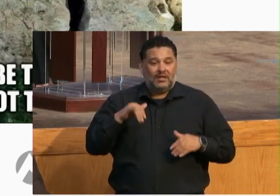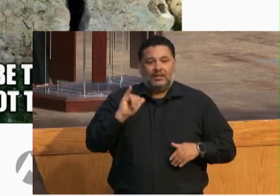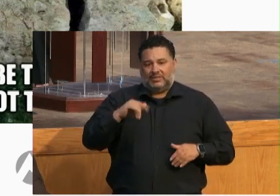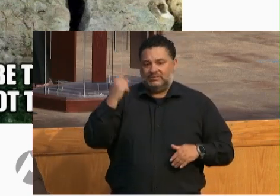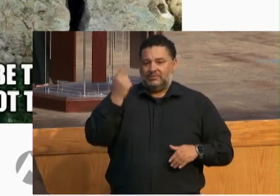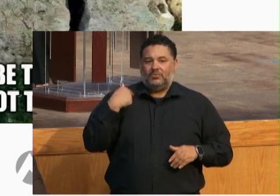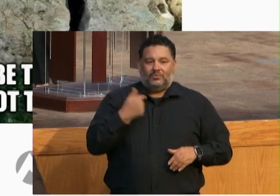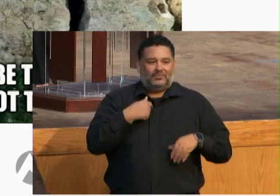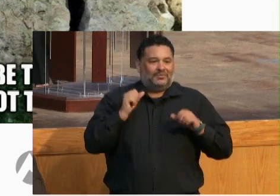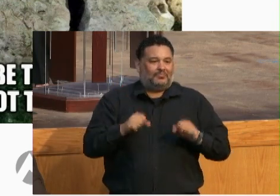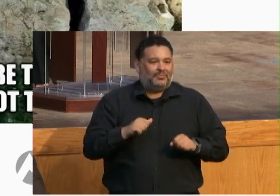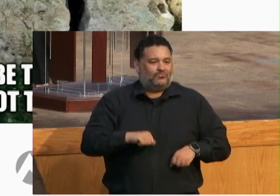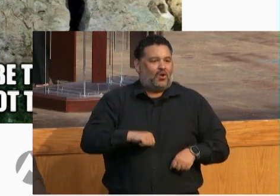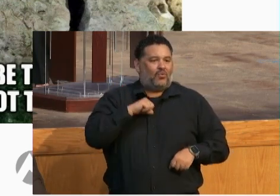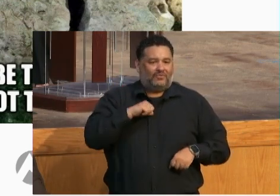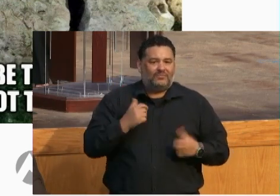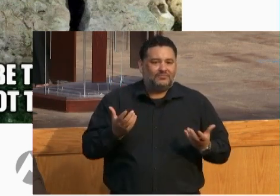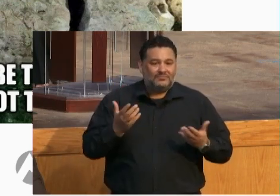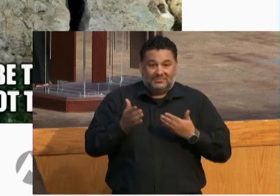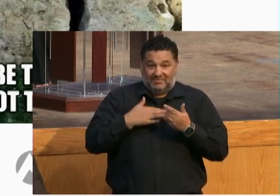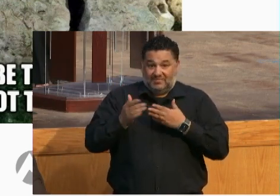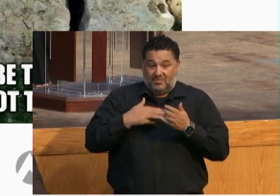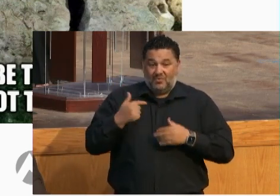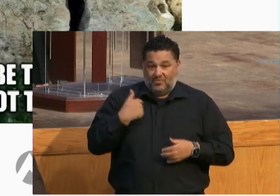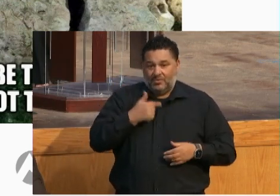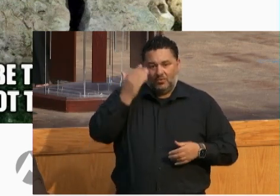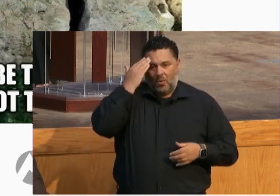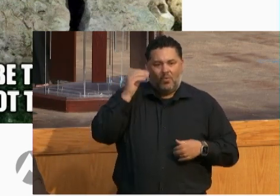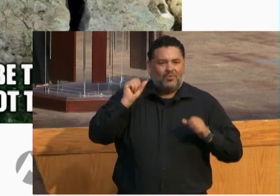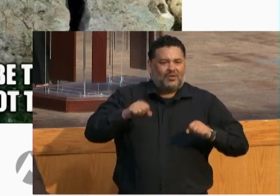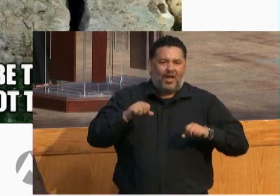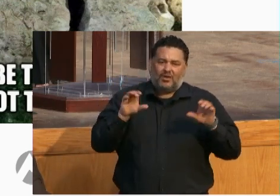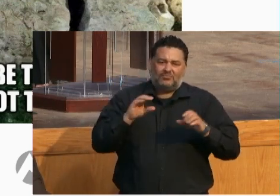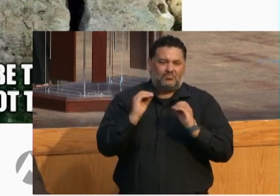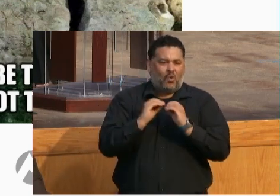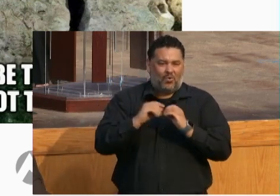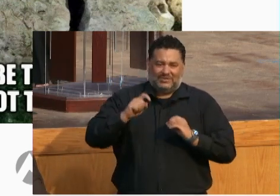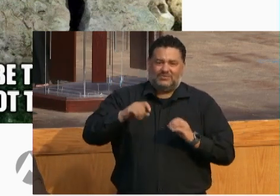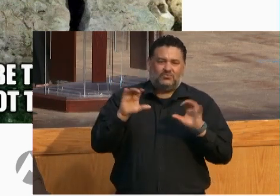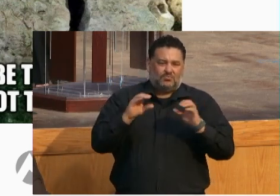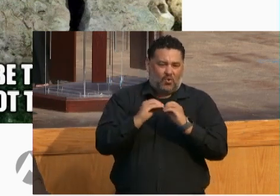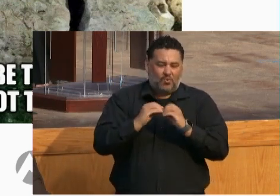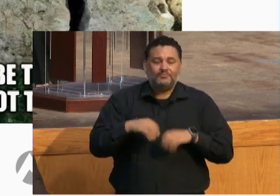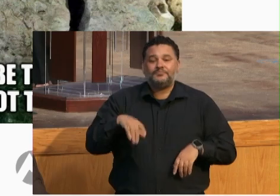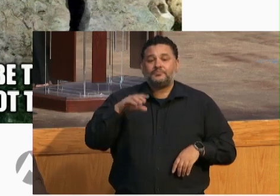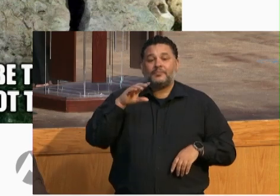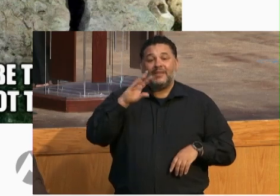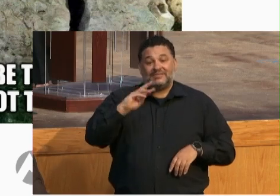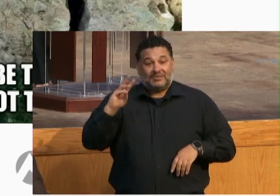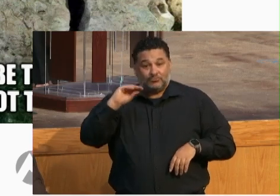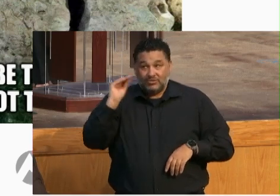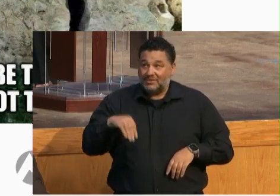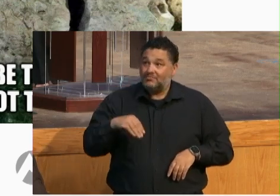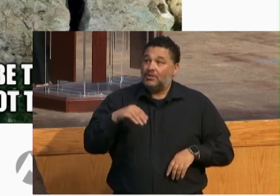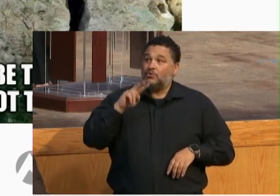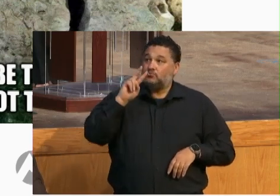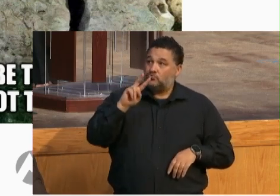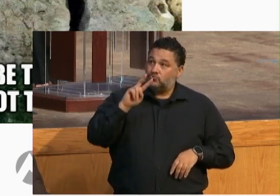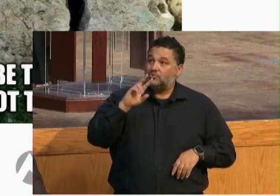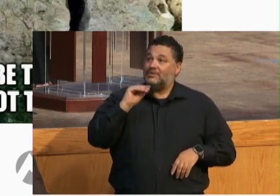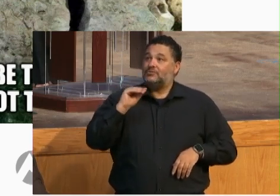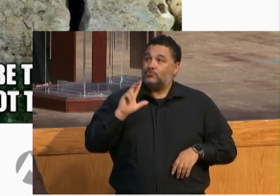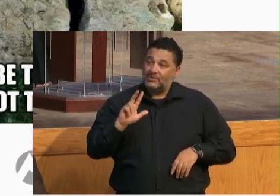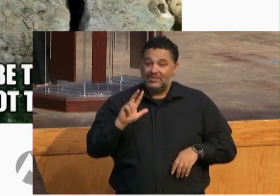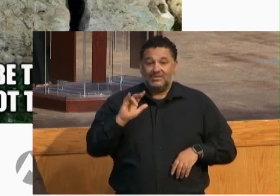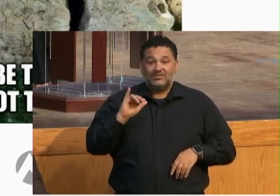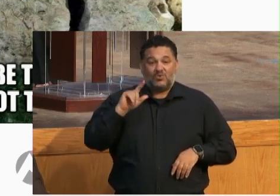be proud of, despite knowing we need to do more. So 66%, 2 in 3. That means